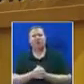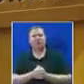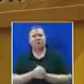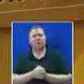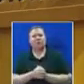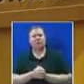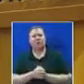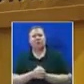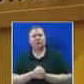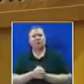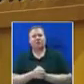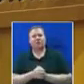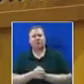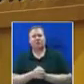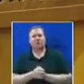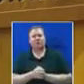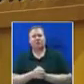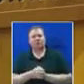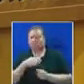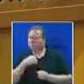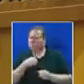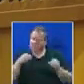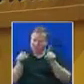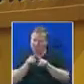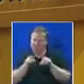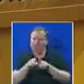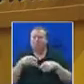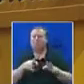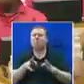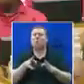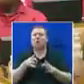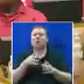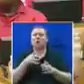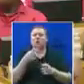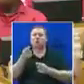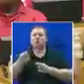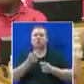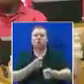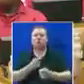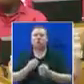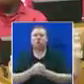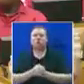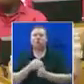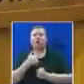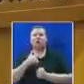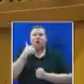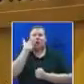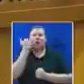shall treat your president the same way you treat me. Honorable Malima. Now, I want to tell you.